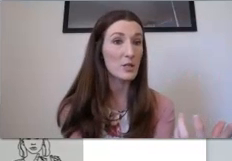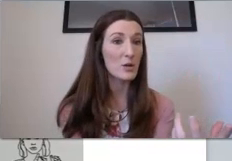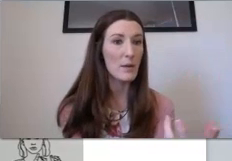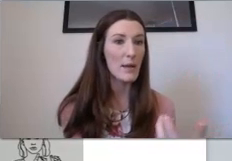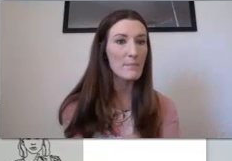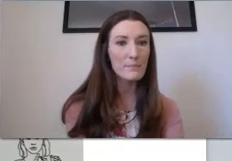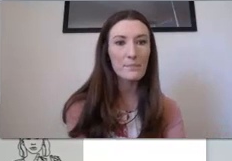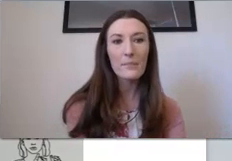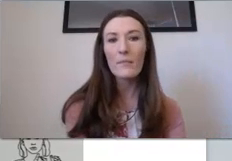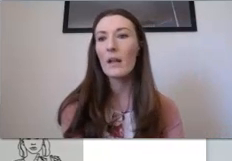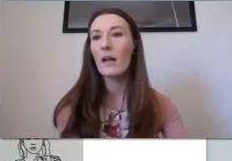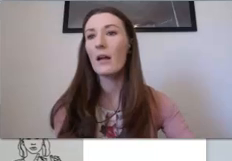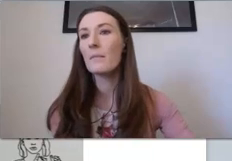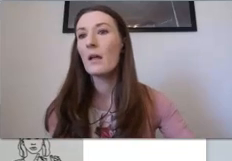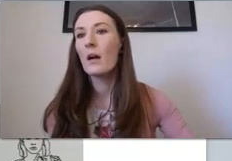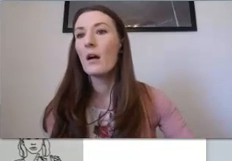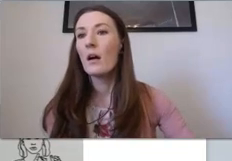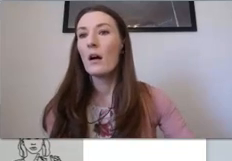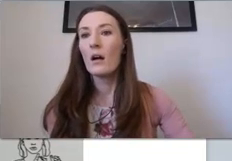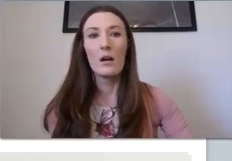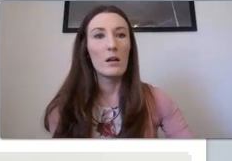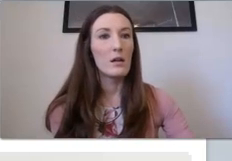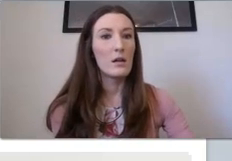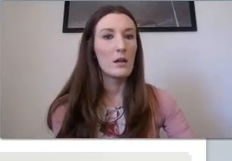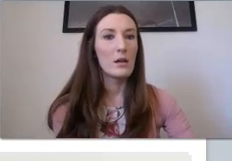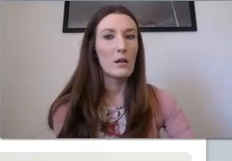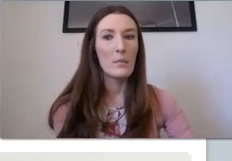fire station maybe. Okay,